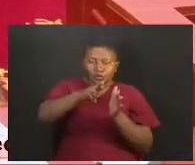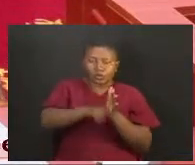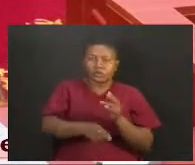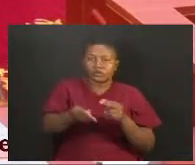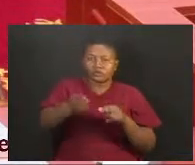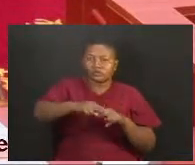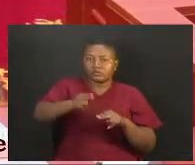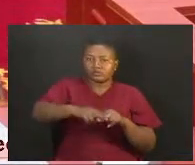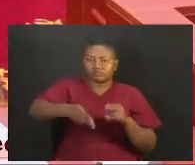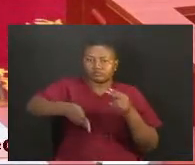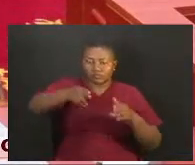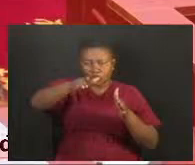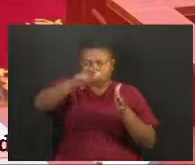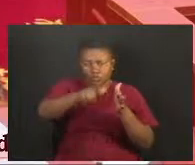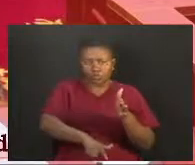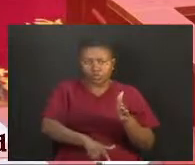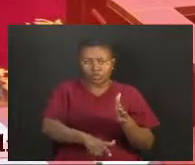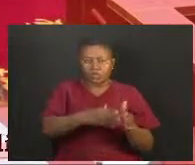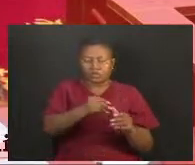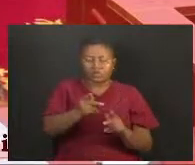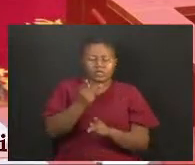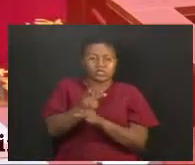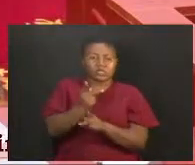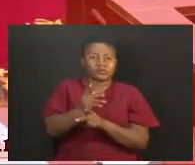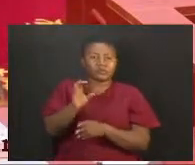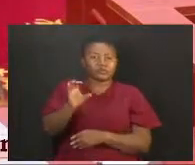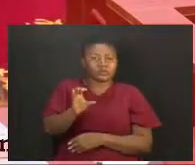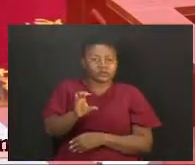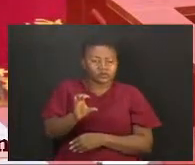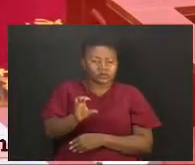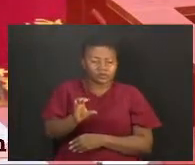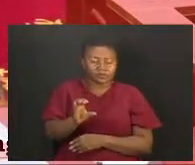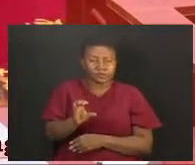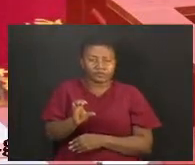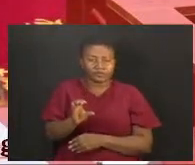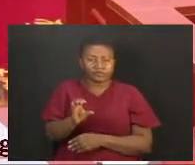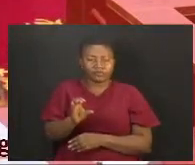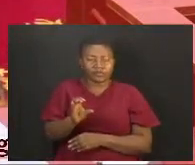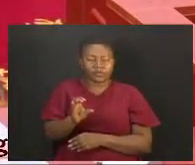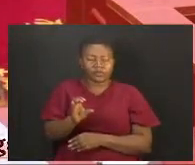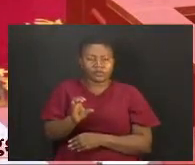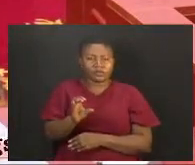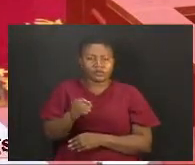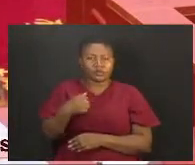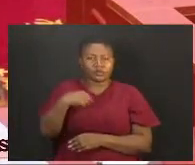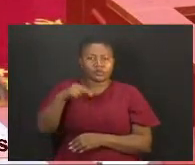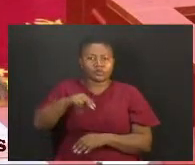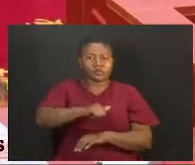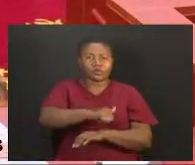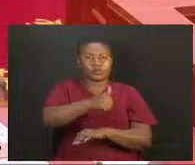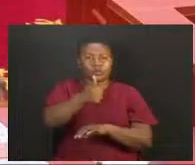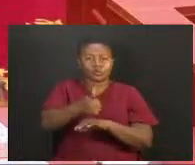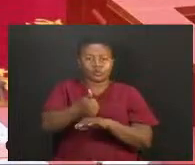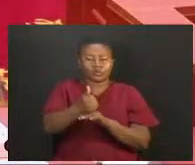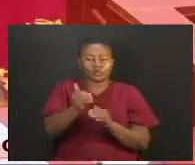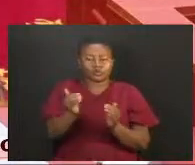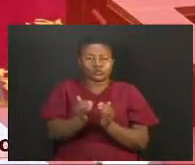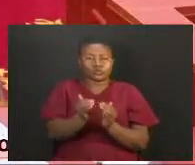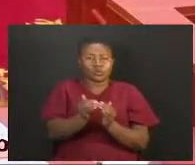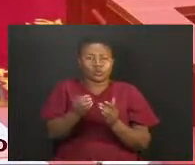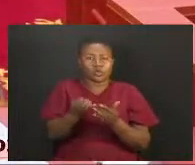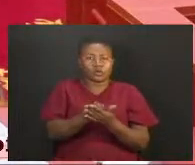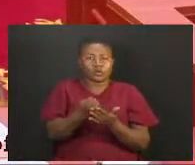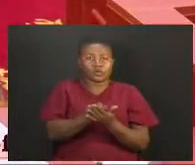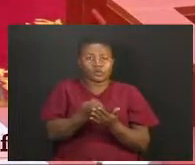cedi. To achieve this, it is crucial that we establish the macroeconomic stability and